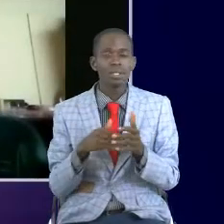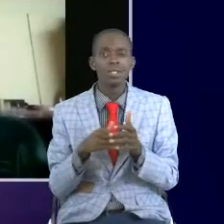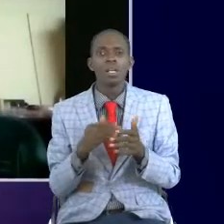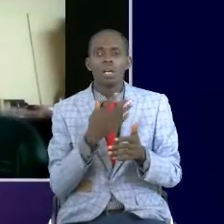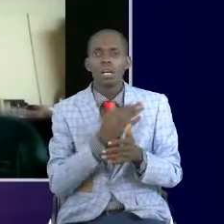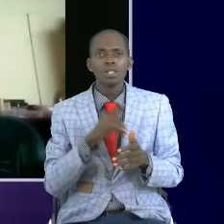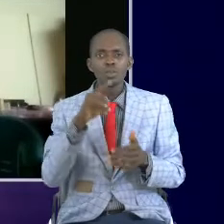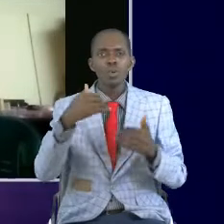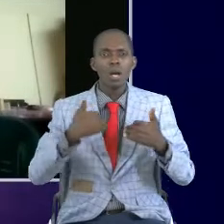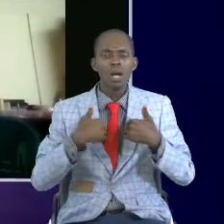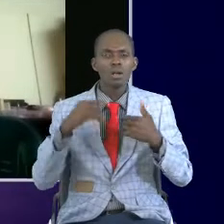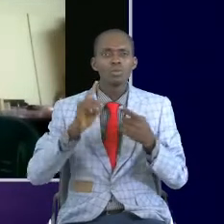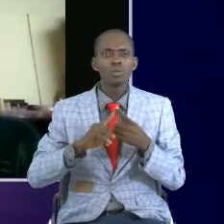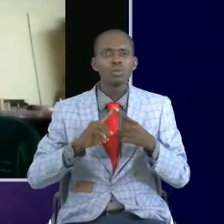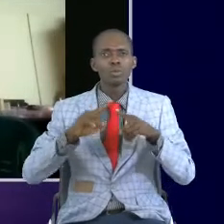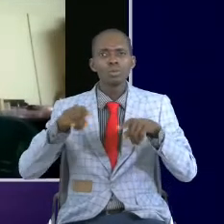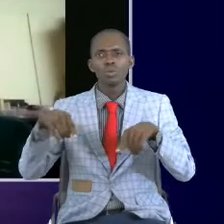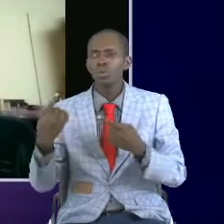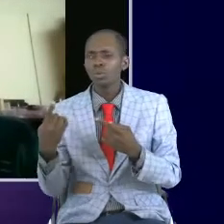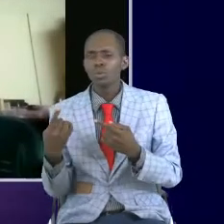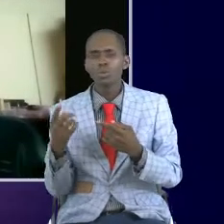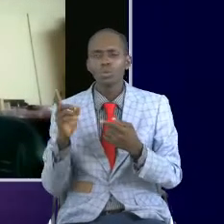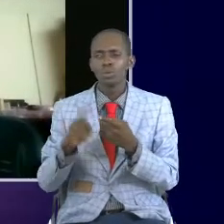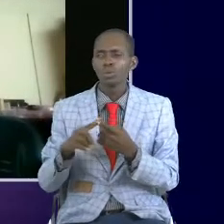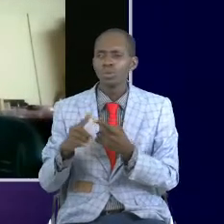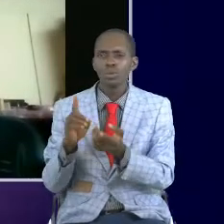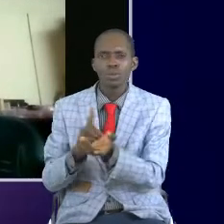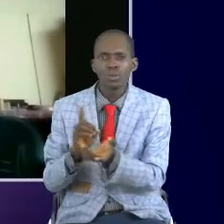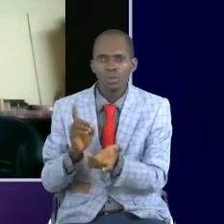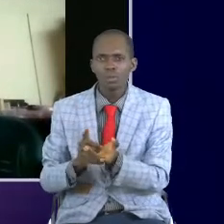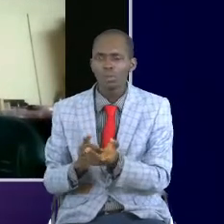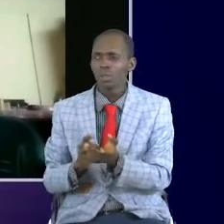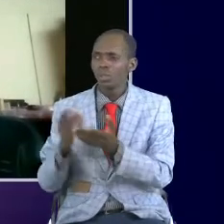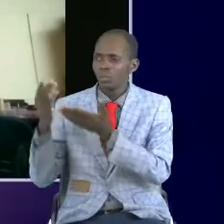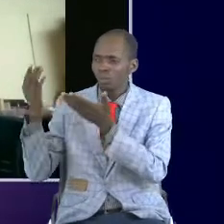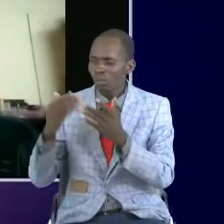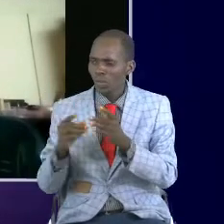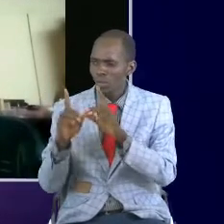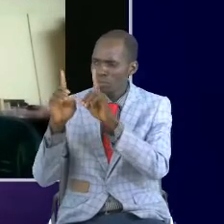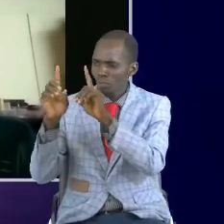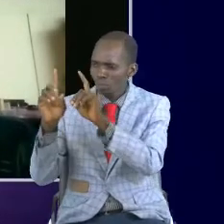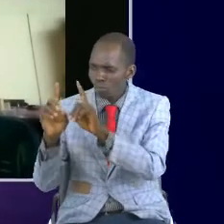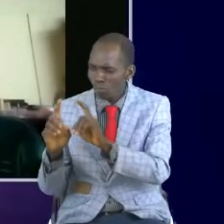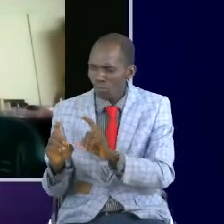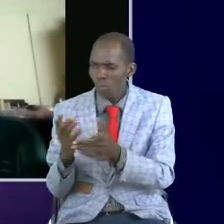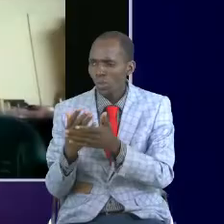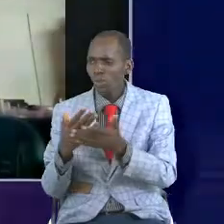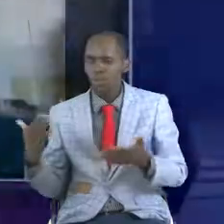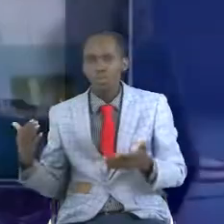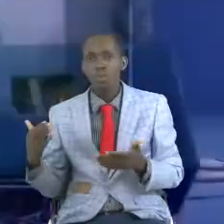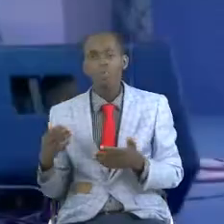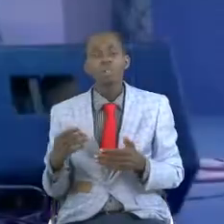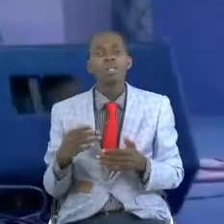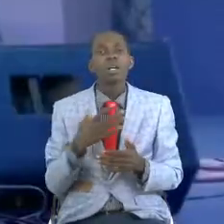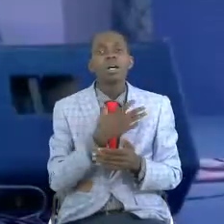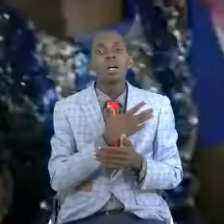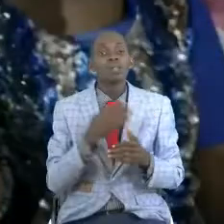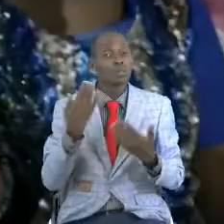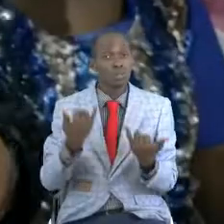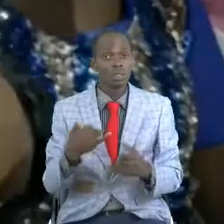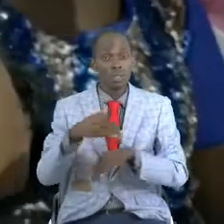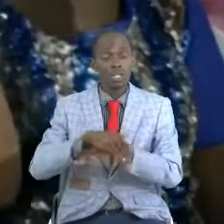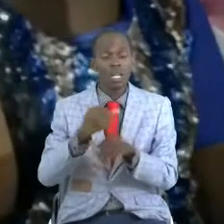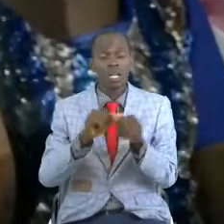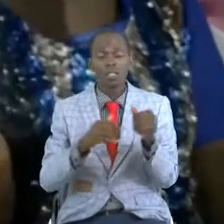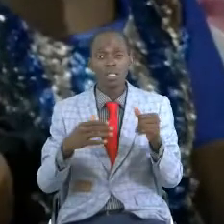go to them, they do dialysis, they bring out the blood, purify the blood, get it back. Tonight, healing is coming your